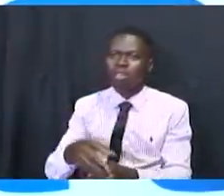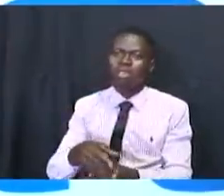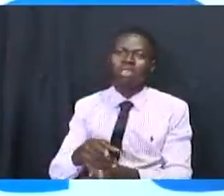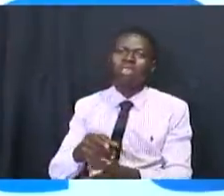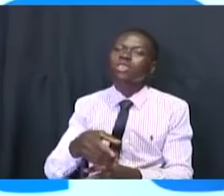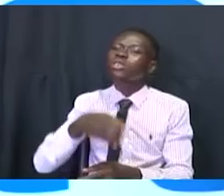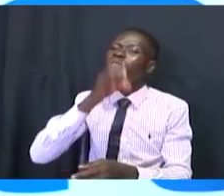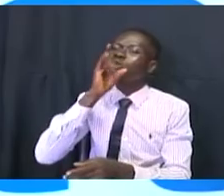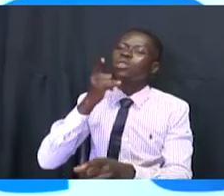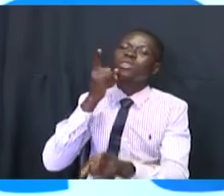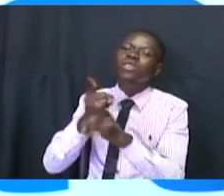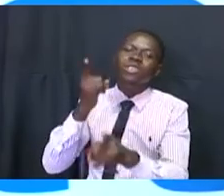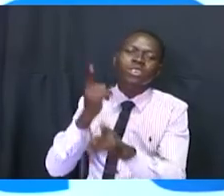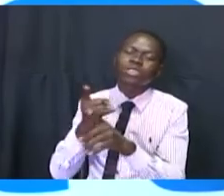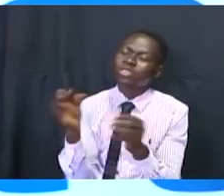his head.